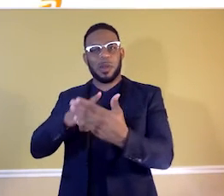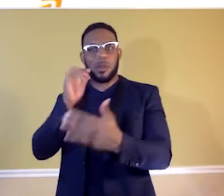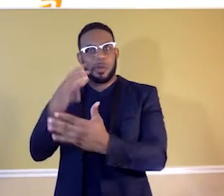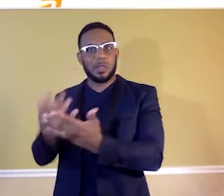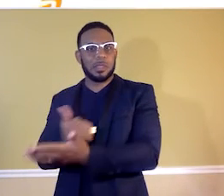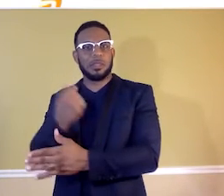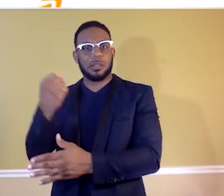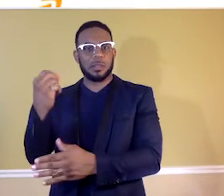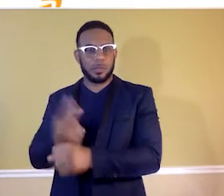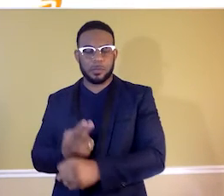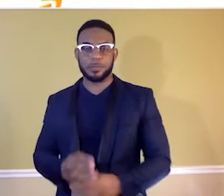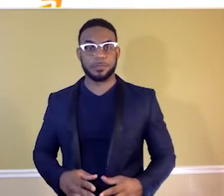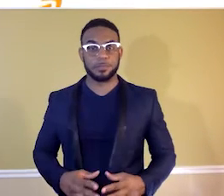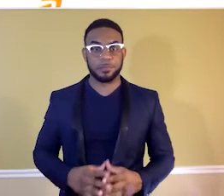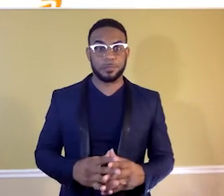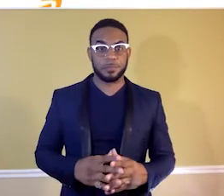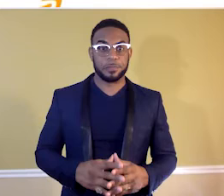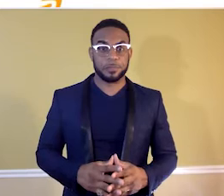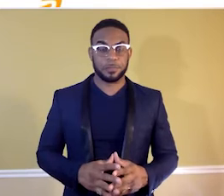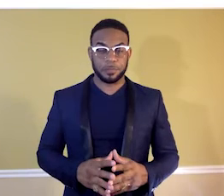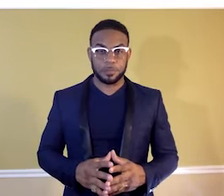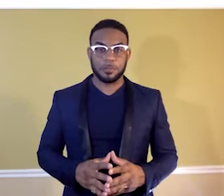use.